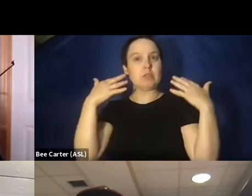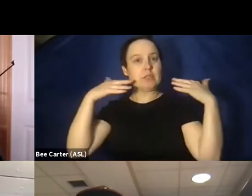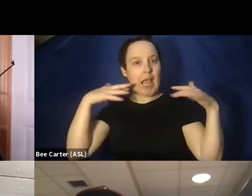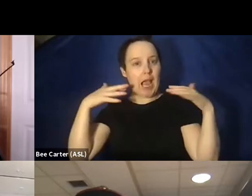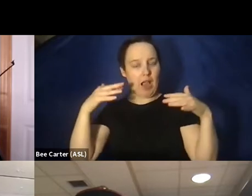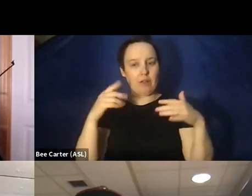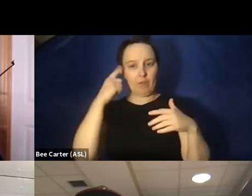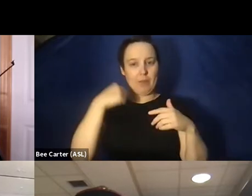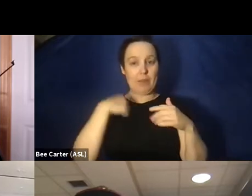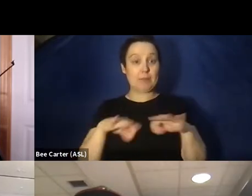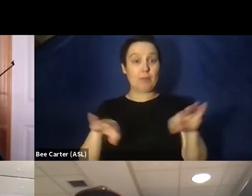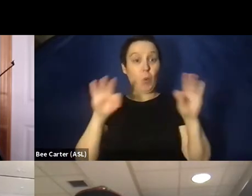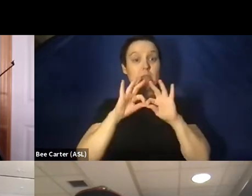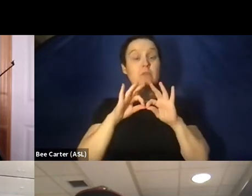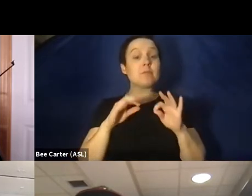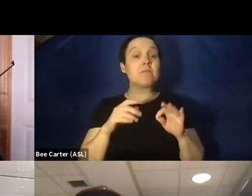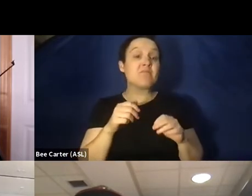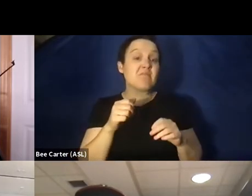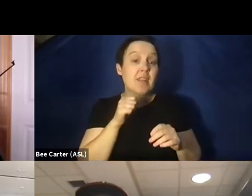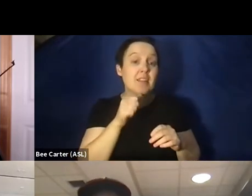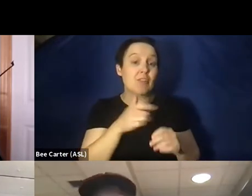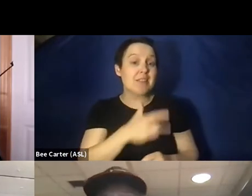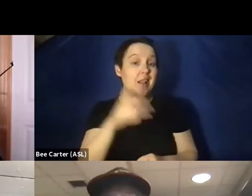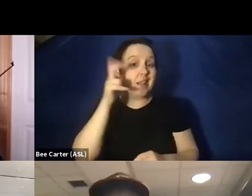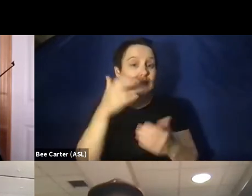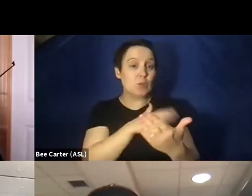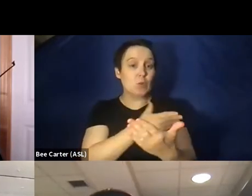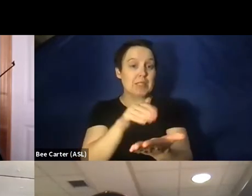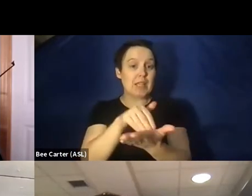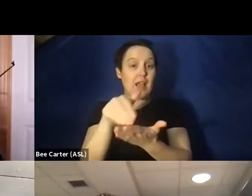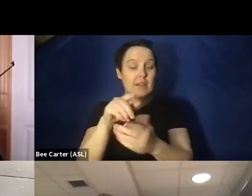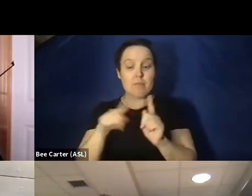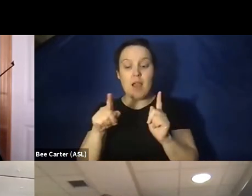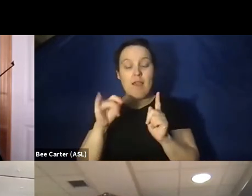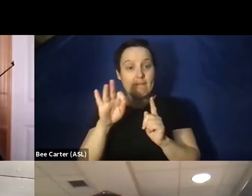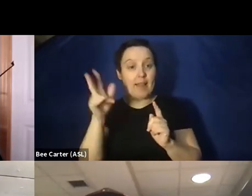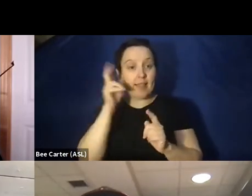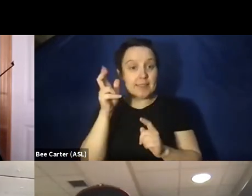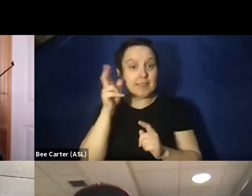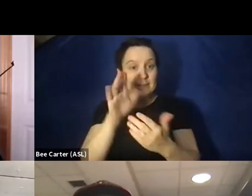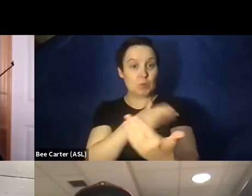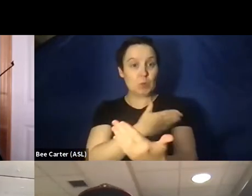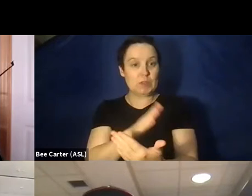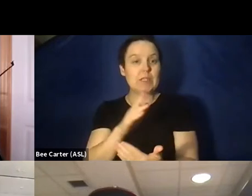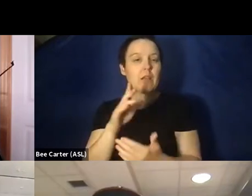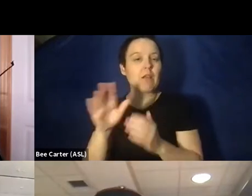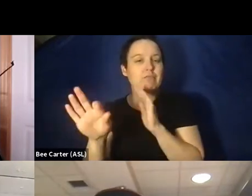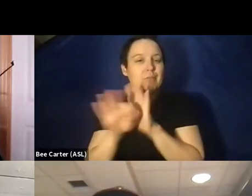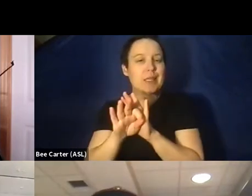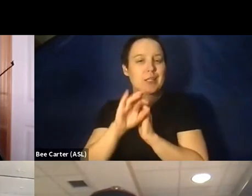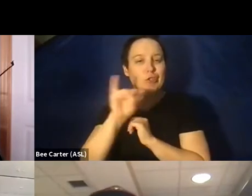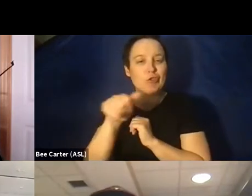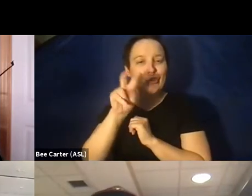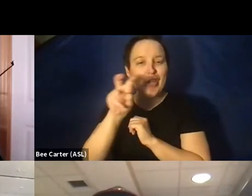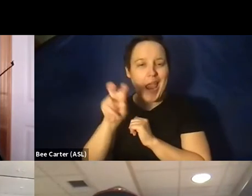I actually don't listen to a lot of music, but when I do, I often pick jazz or class, you know, things that don't have words.